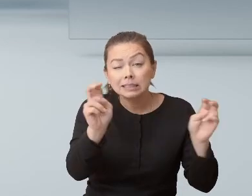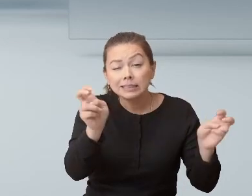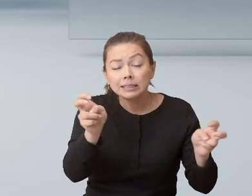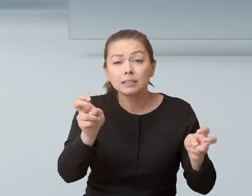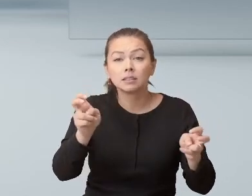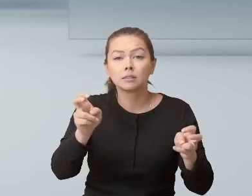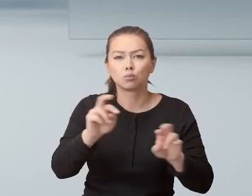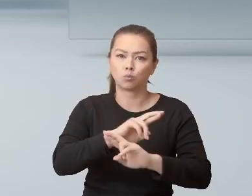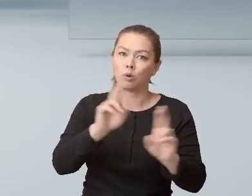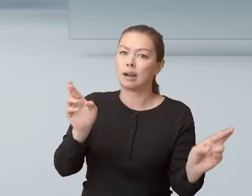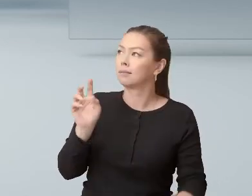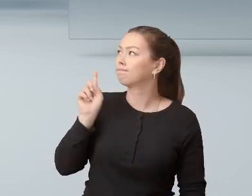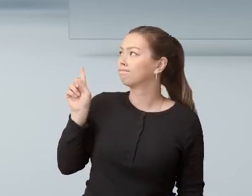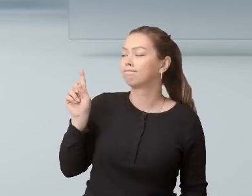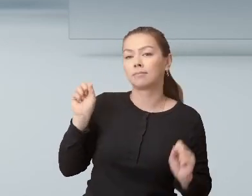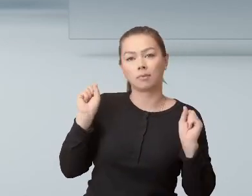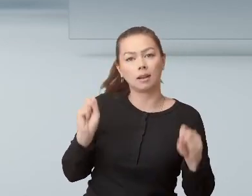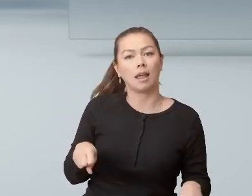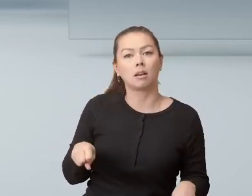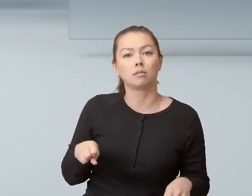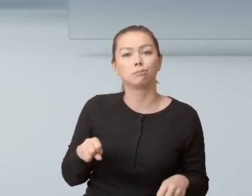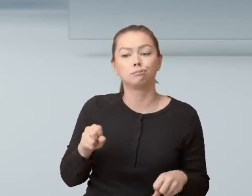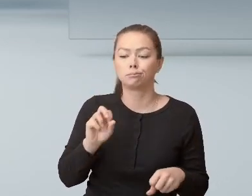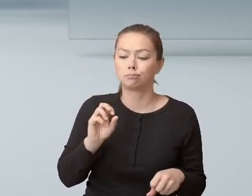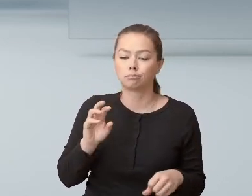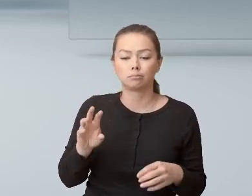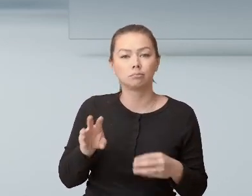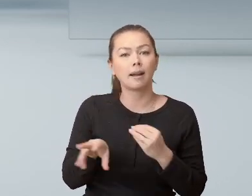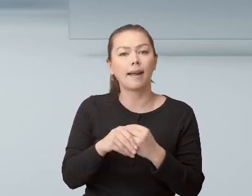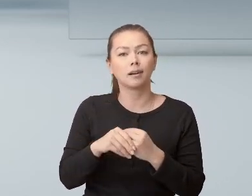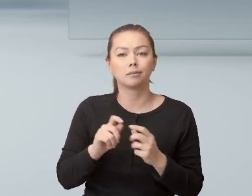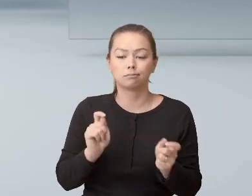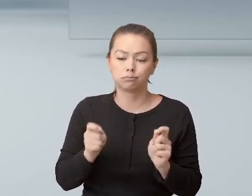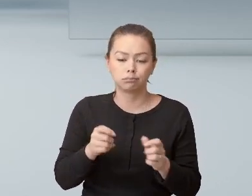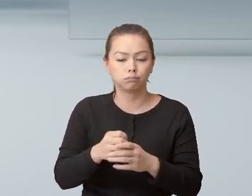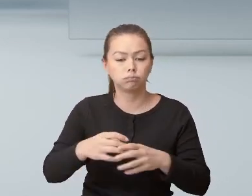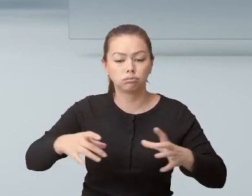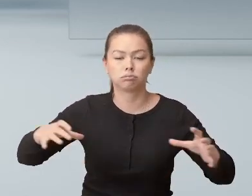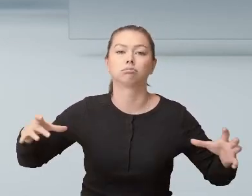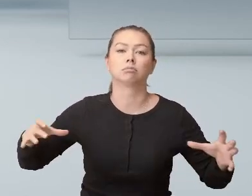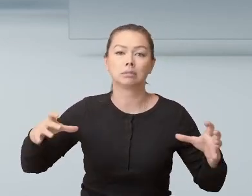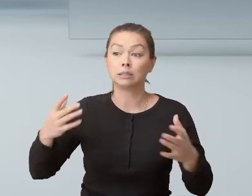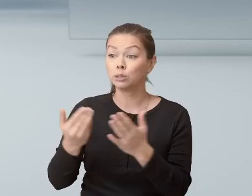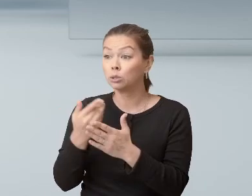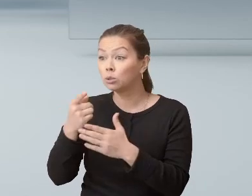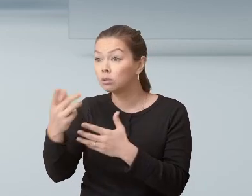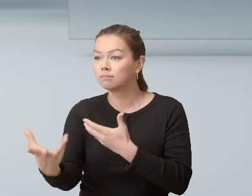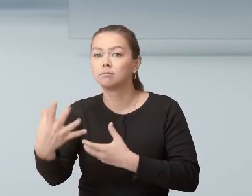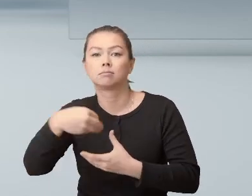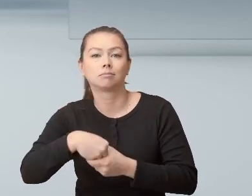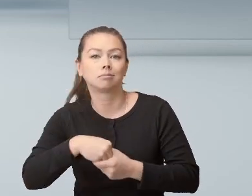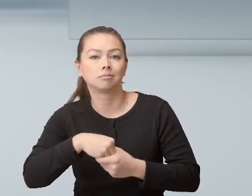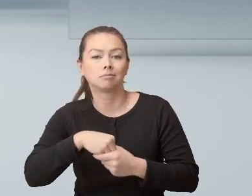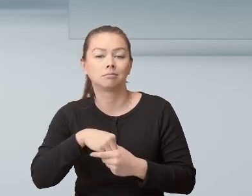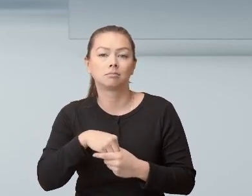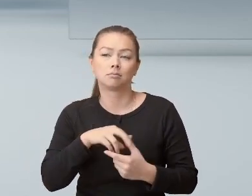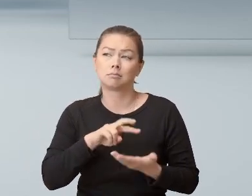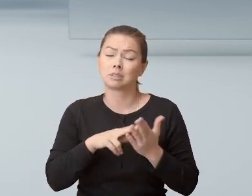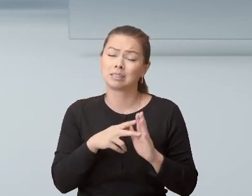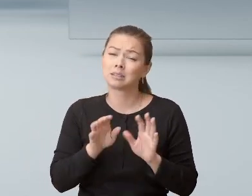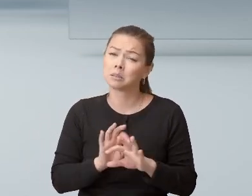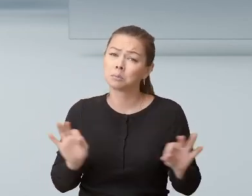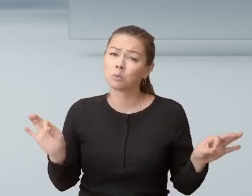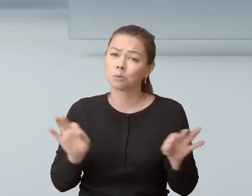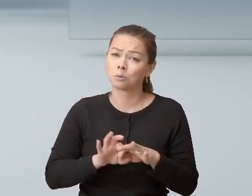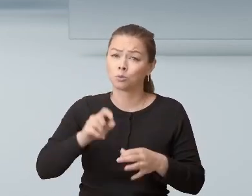software, you have it all at your fingertips with a modern ERP, and then you're able to take advantage of those new features as they come out. So that's a really big, important